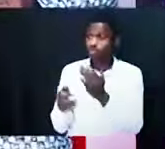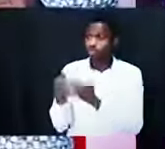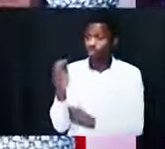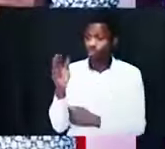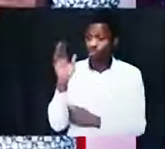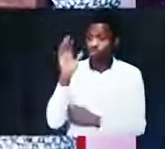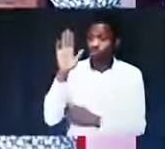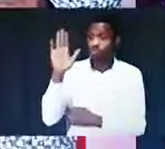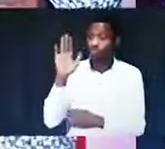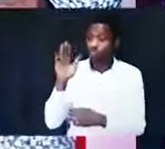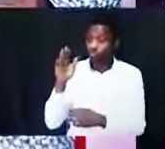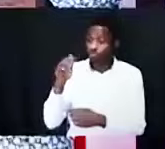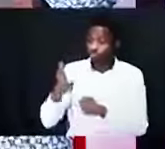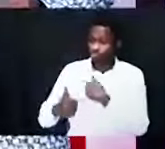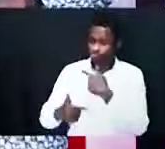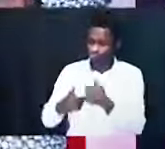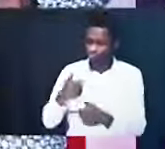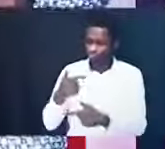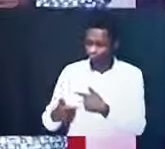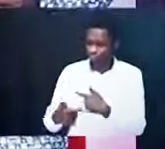by prayer and much